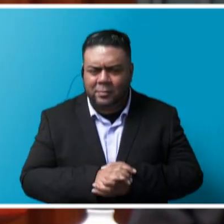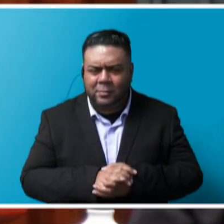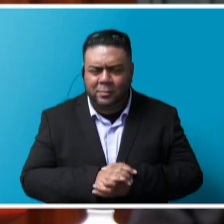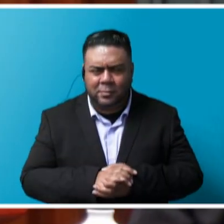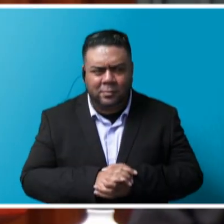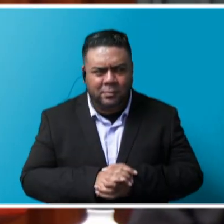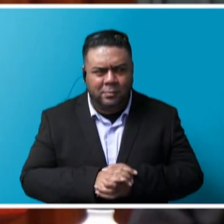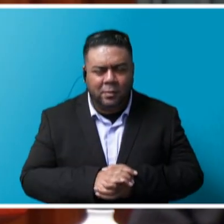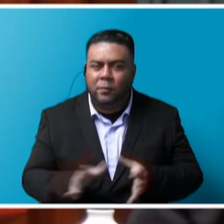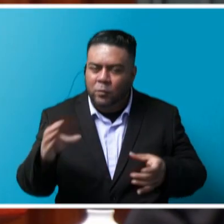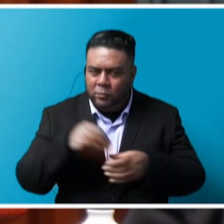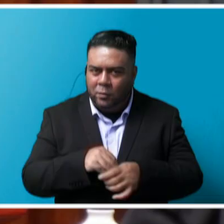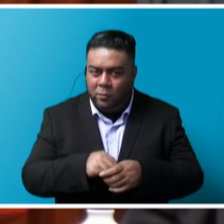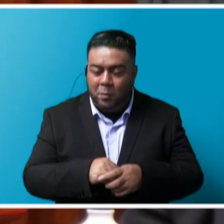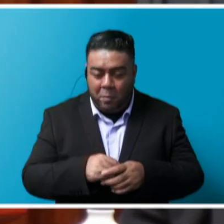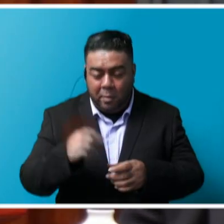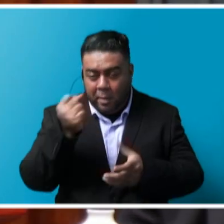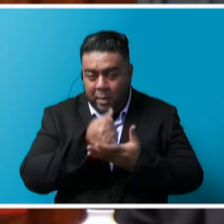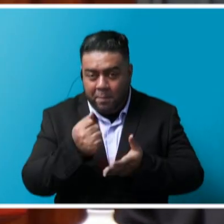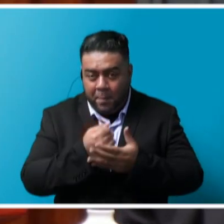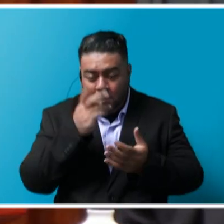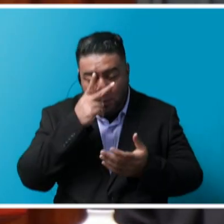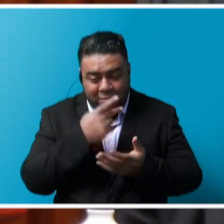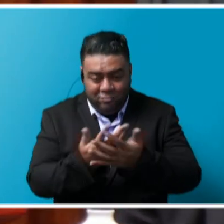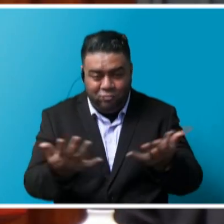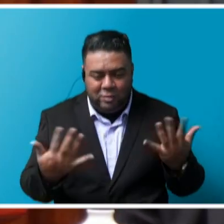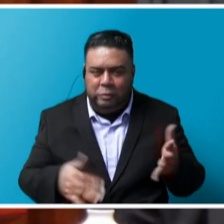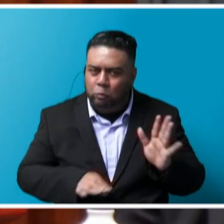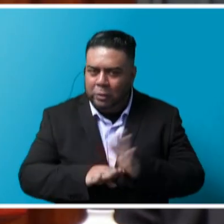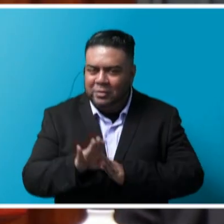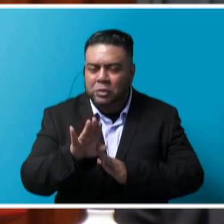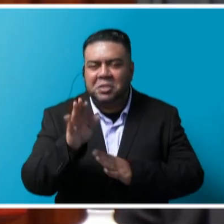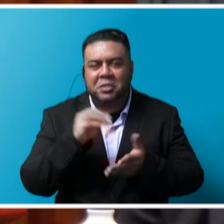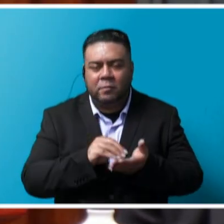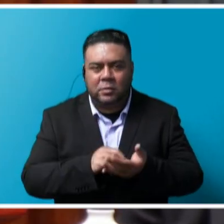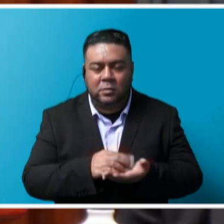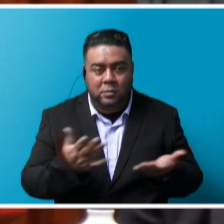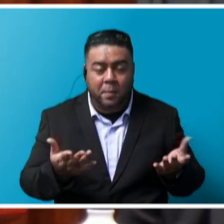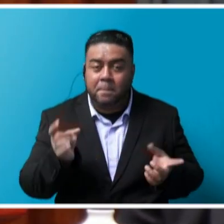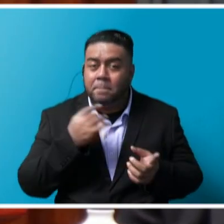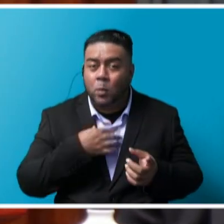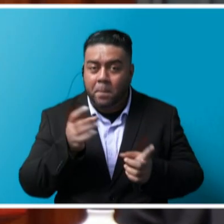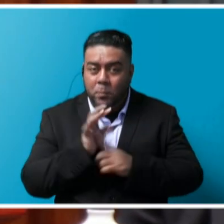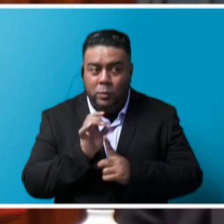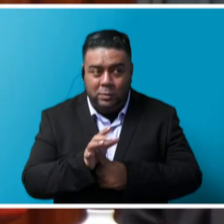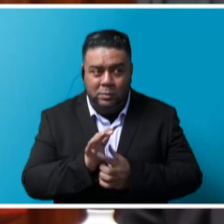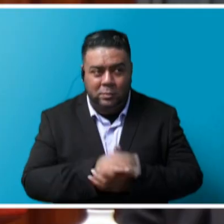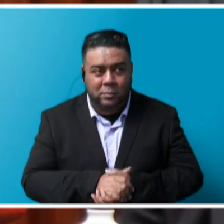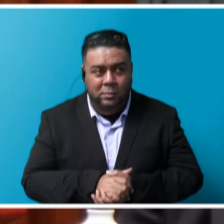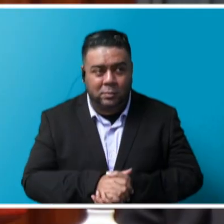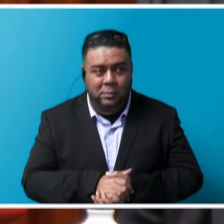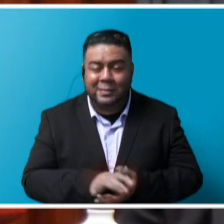population, growing waste volumes, and rising service expectations. More importantly, it is investment in